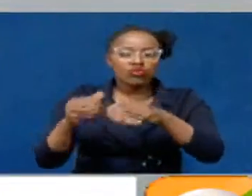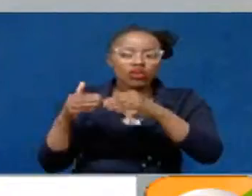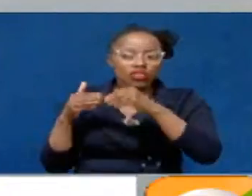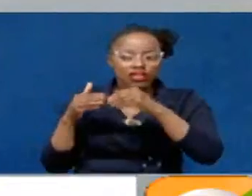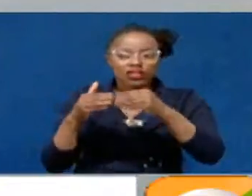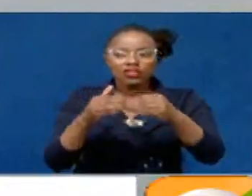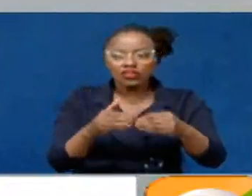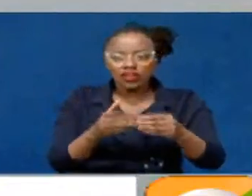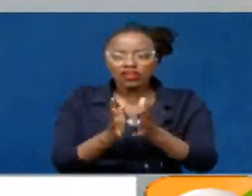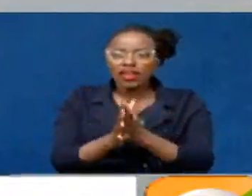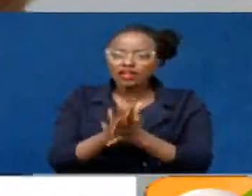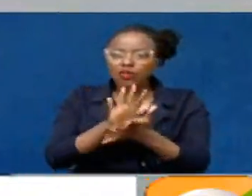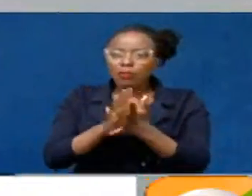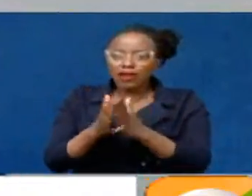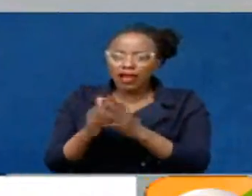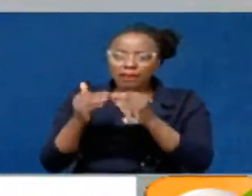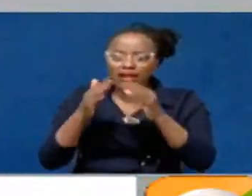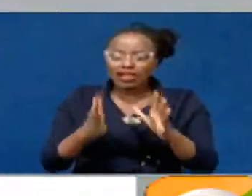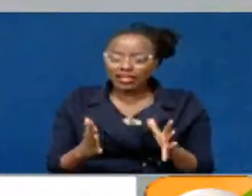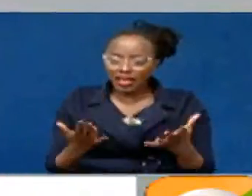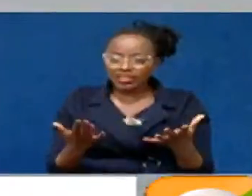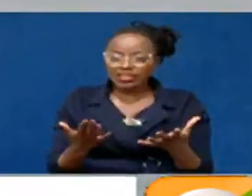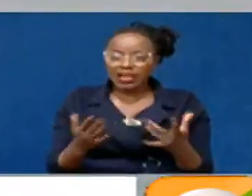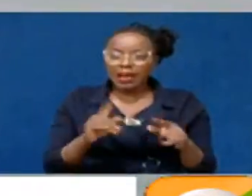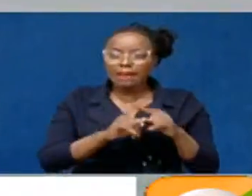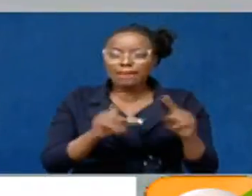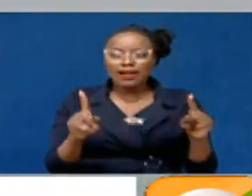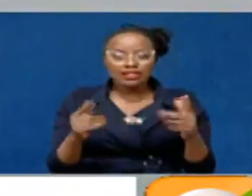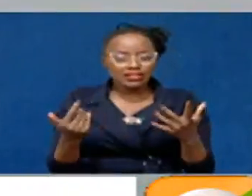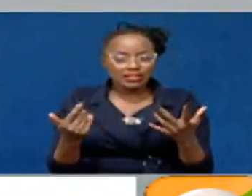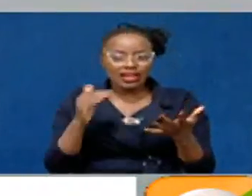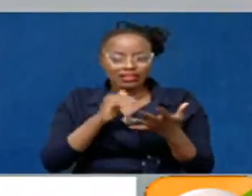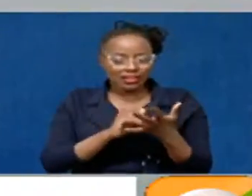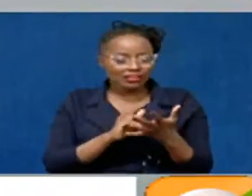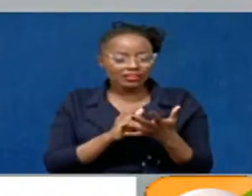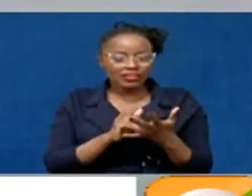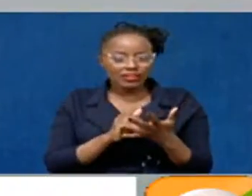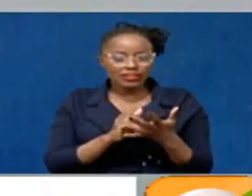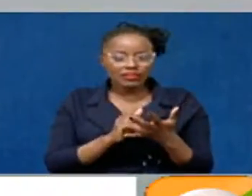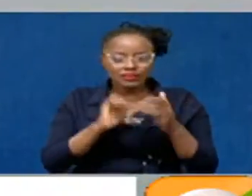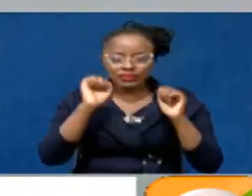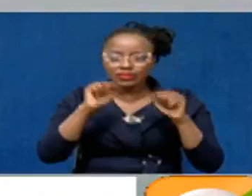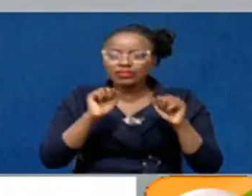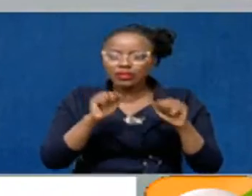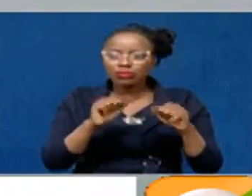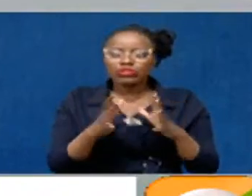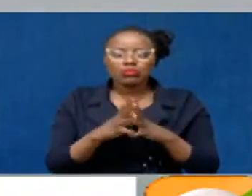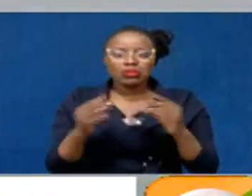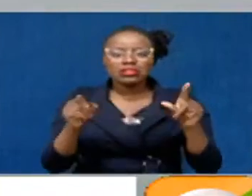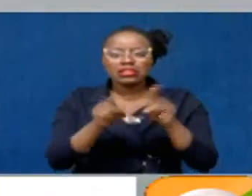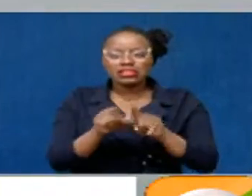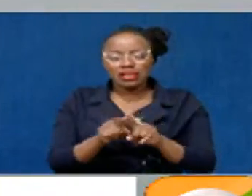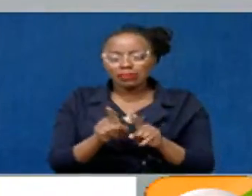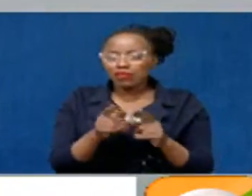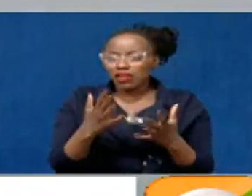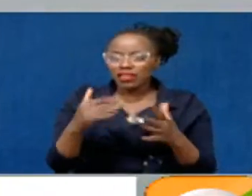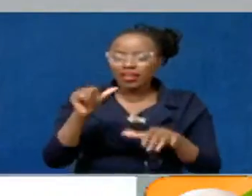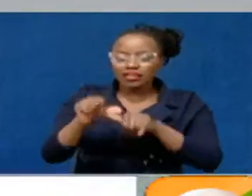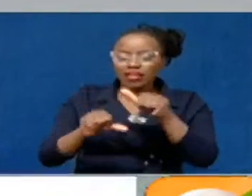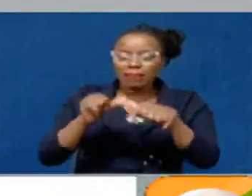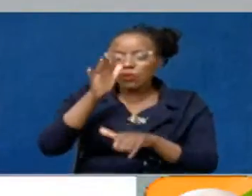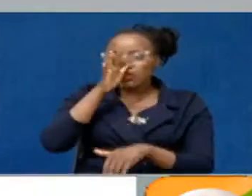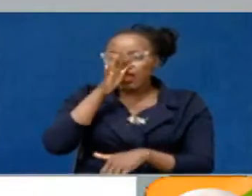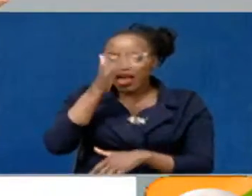hayo majukumu ya kuwa viongozi wa kuongoza. But then now, they can get away with saying all sorts of things, of